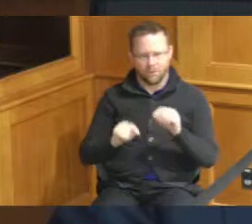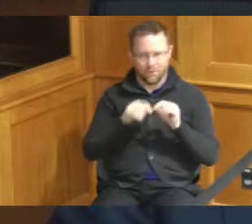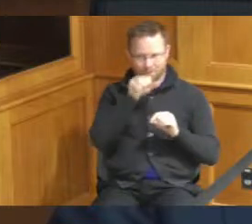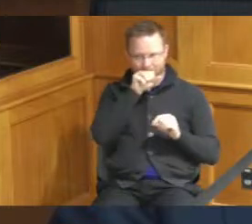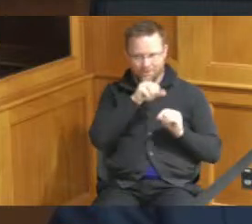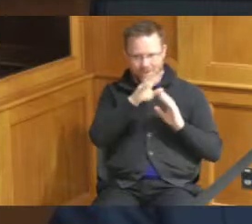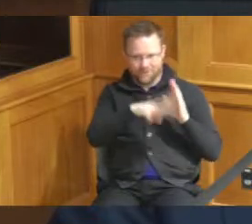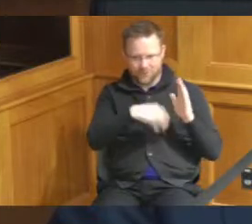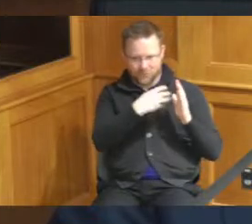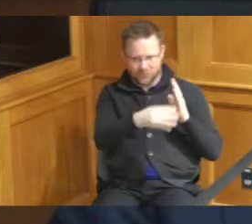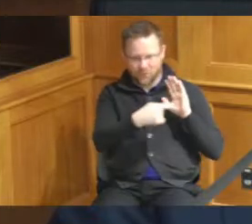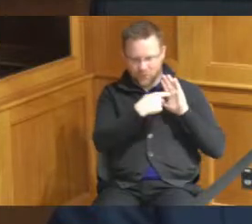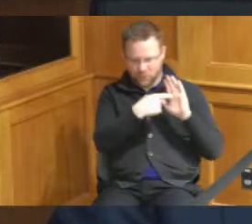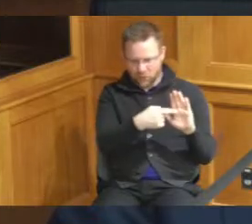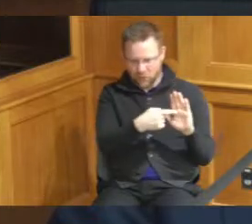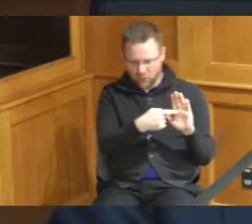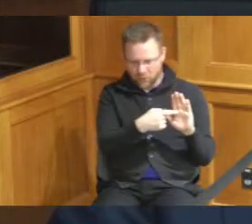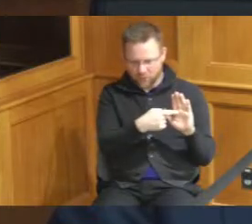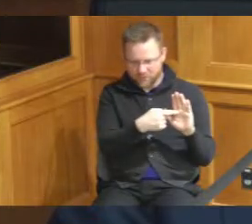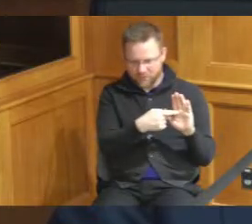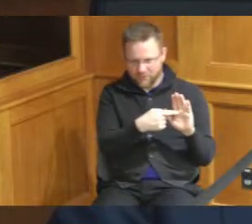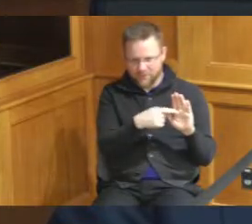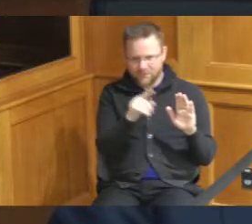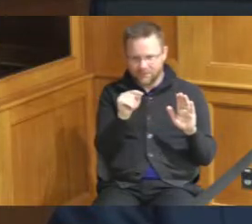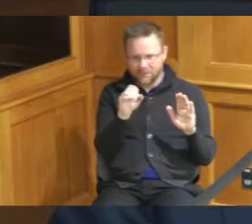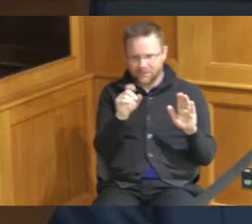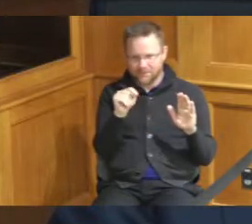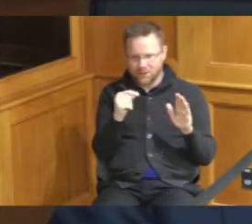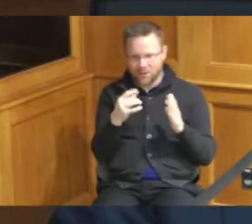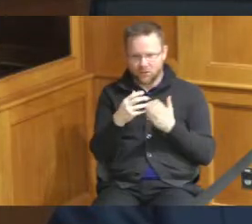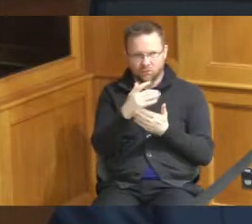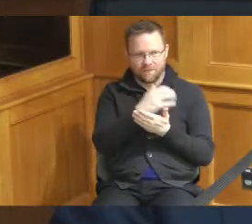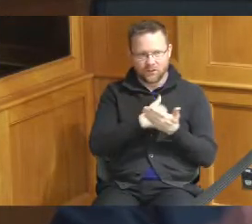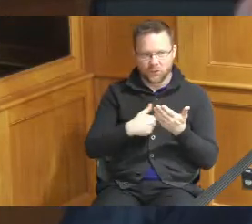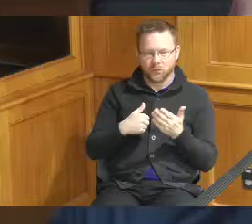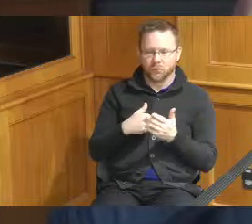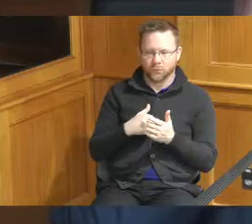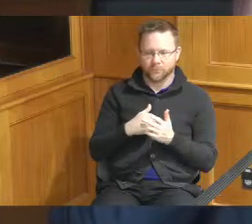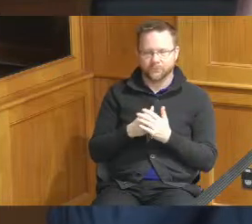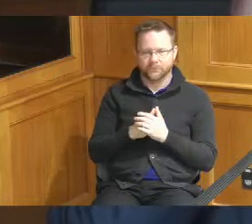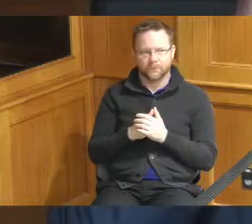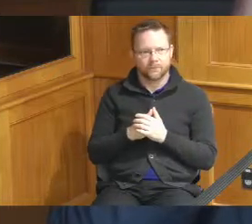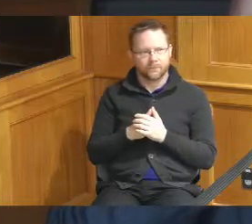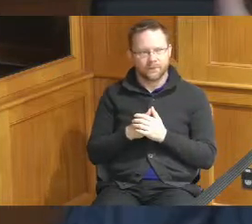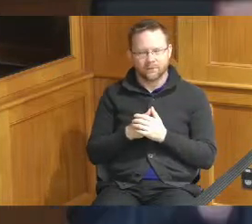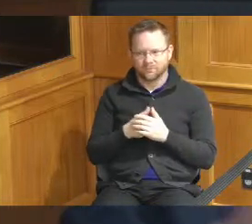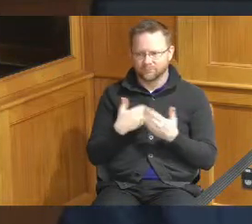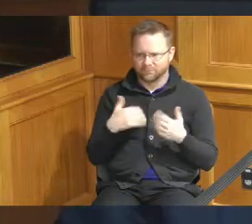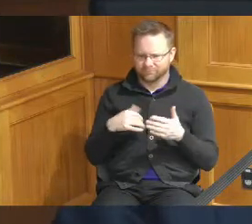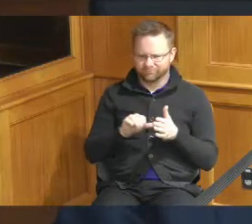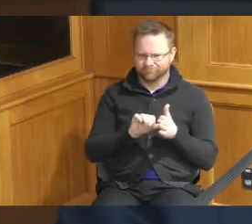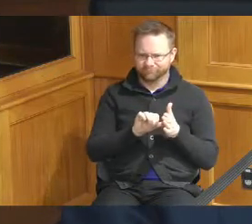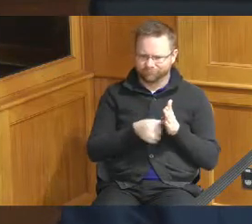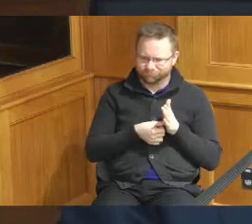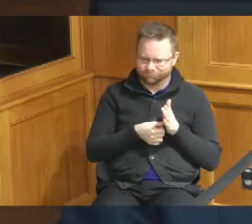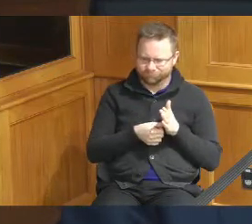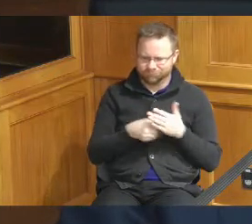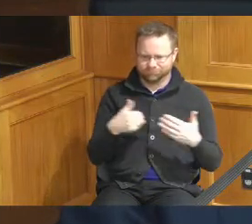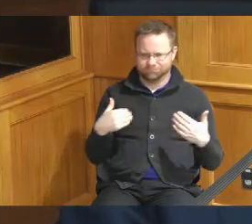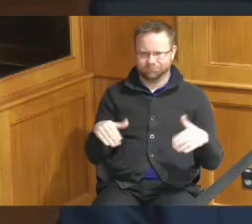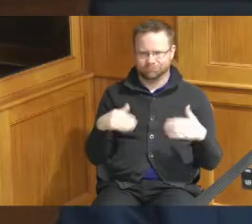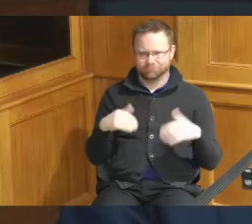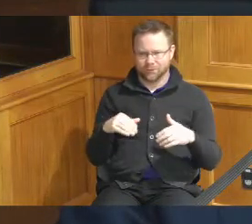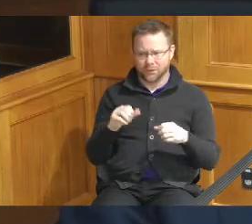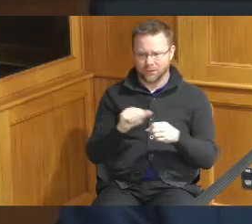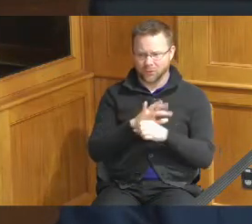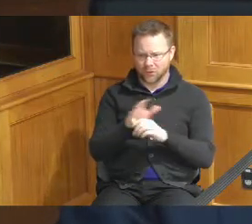way, the one with the tot revenue. So it's so striking. When you look at what